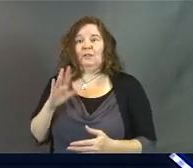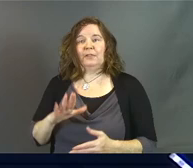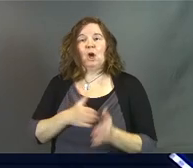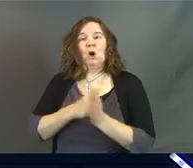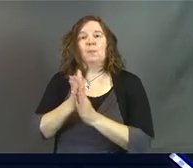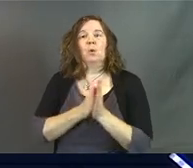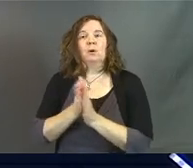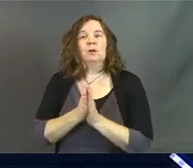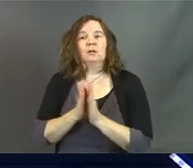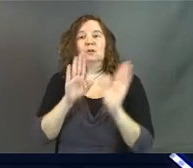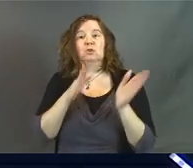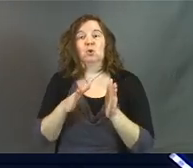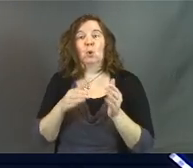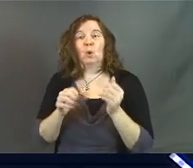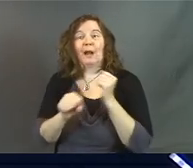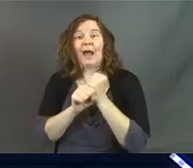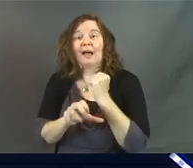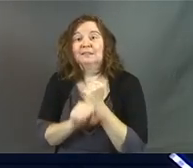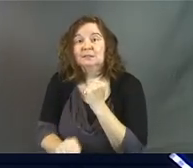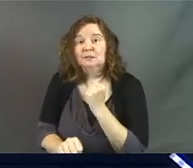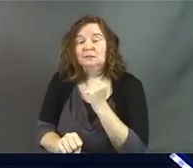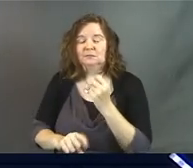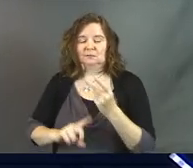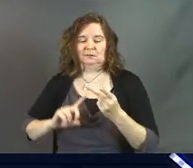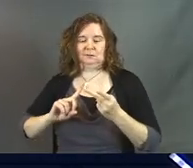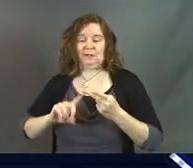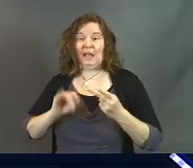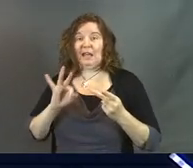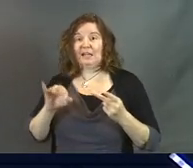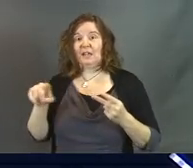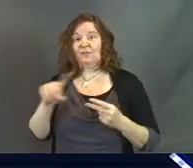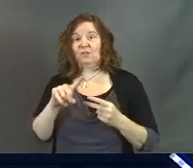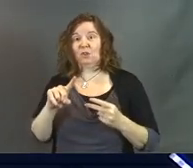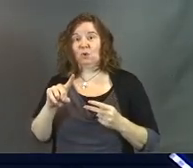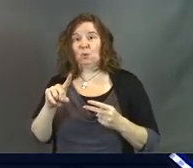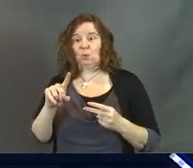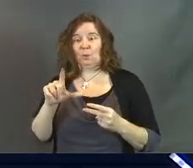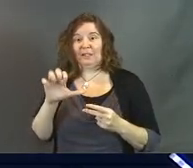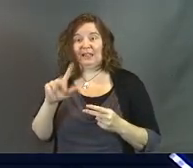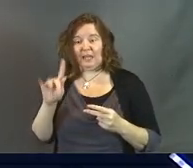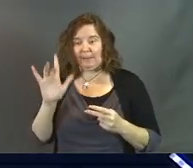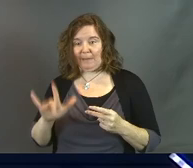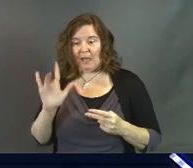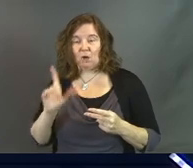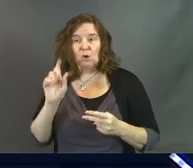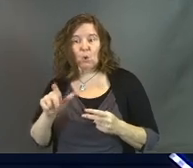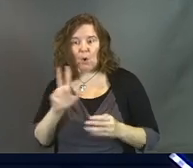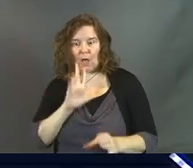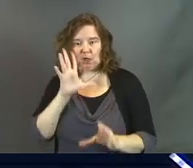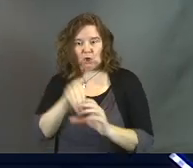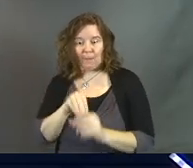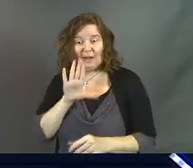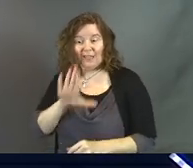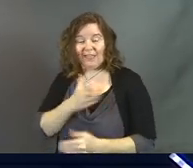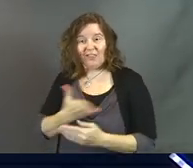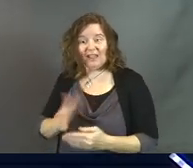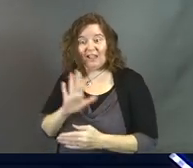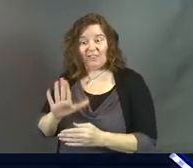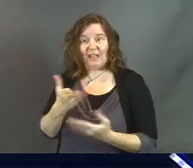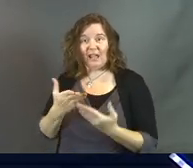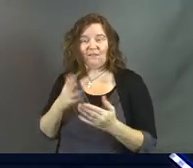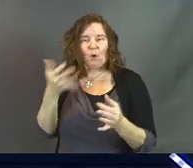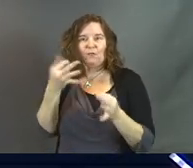They're motivated toward ads. And if you, with the clickbait, if you go and jump into their thing and